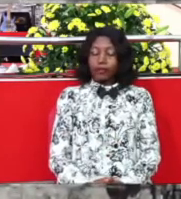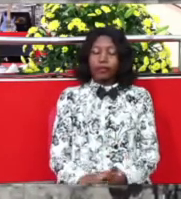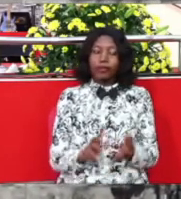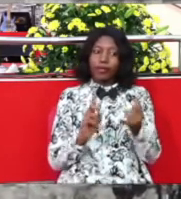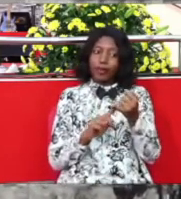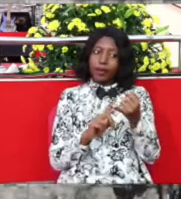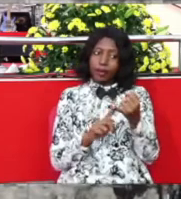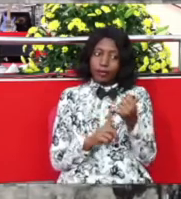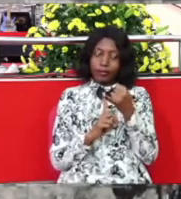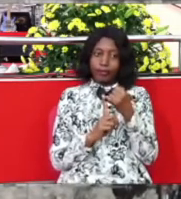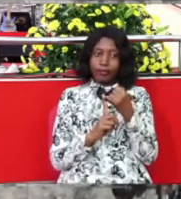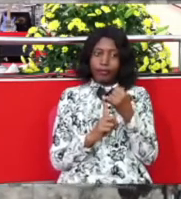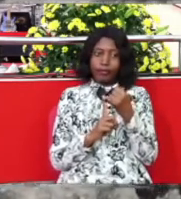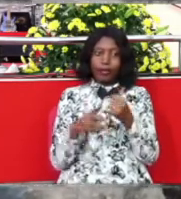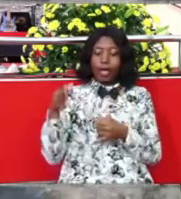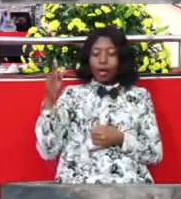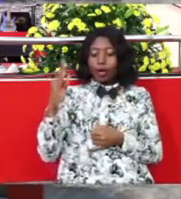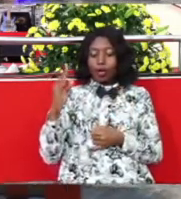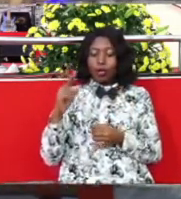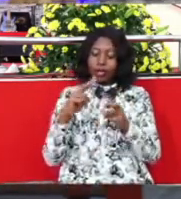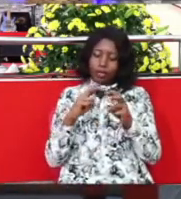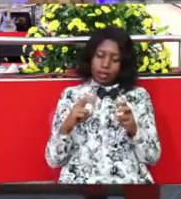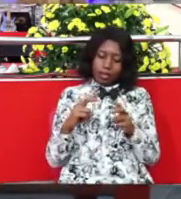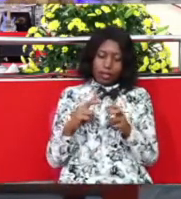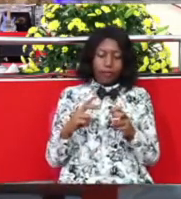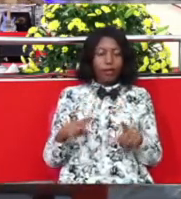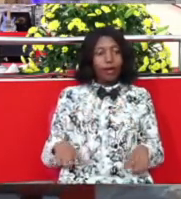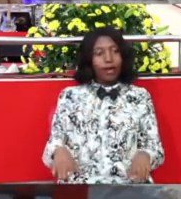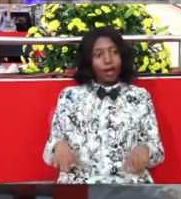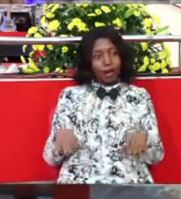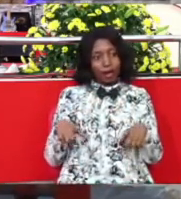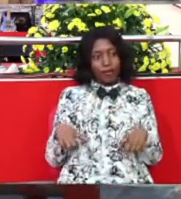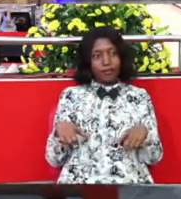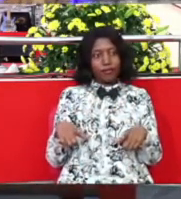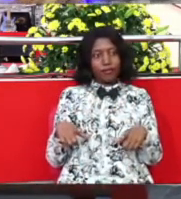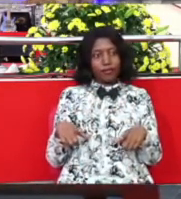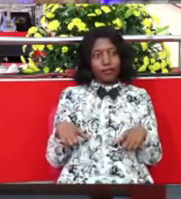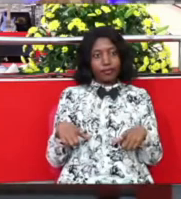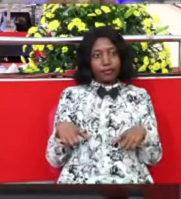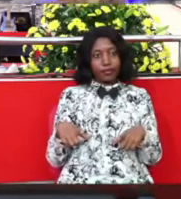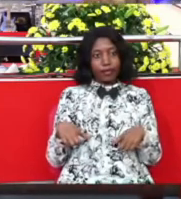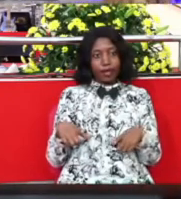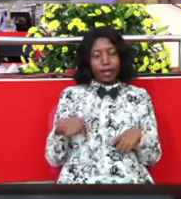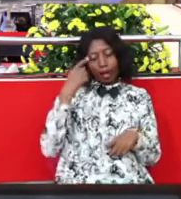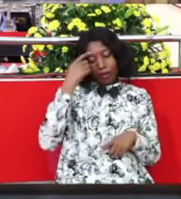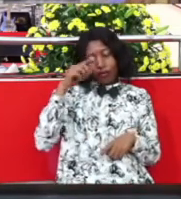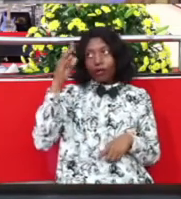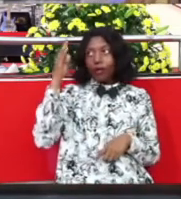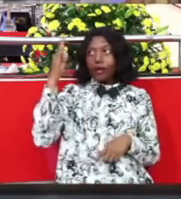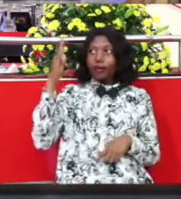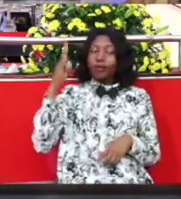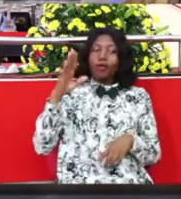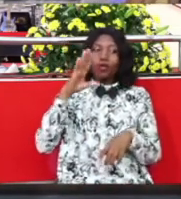one. Ya kwanza. God is looking for a lifestyle. Mungu anatafuta hali ya maisha. For him to find a permanent residence